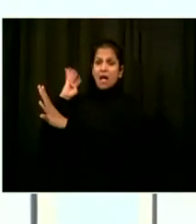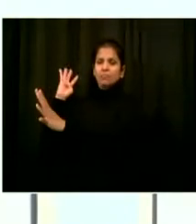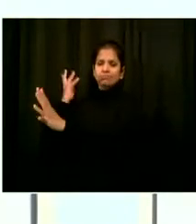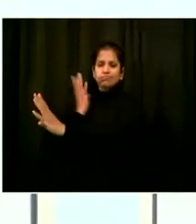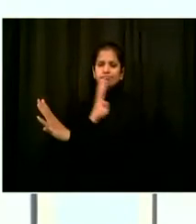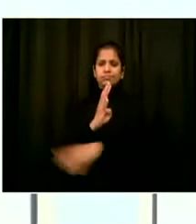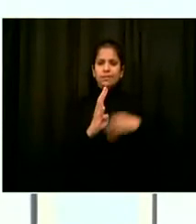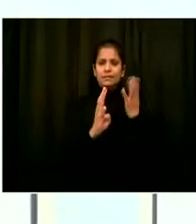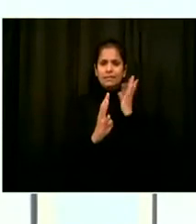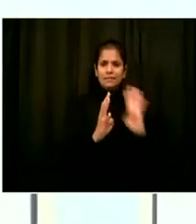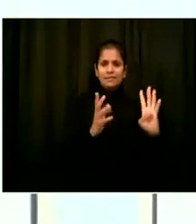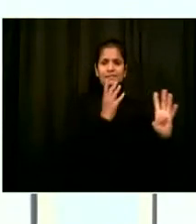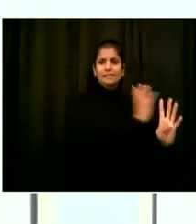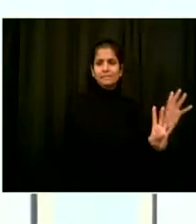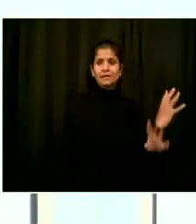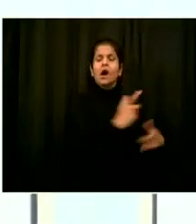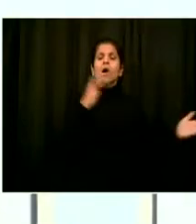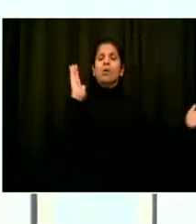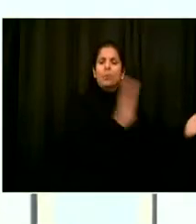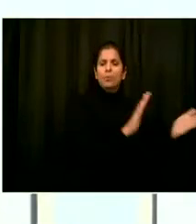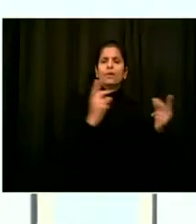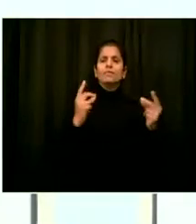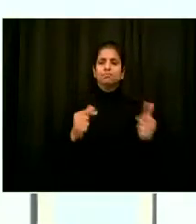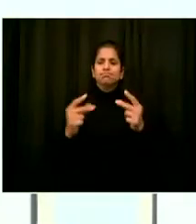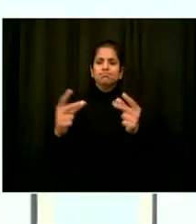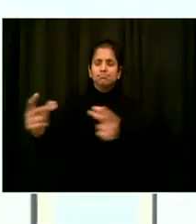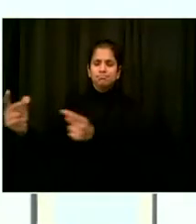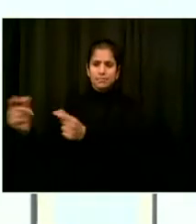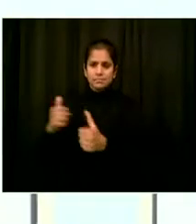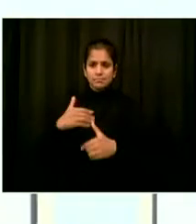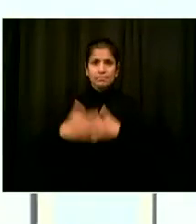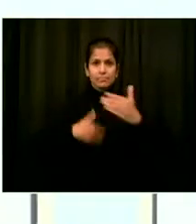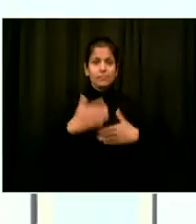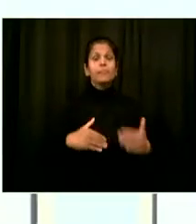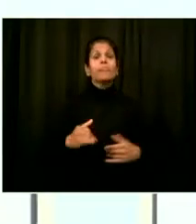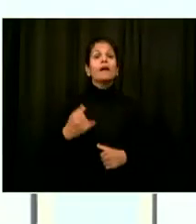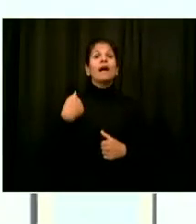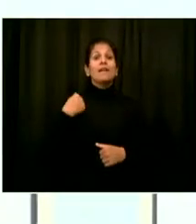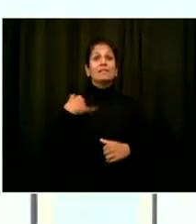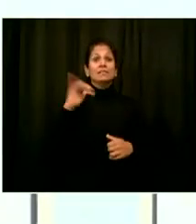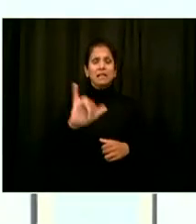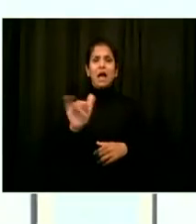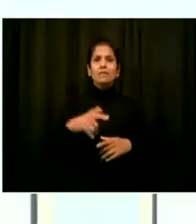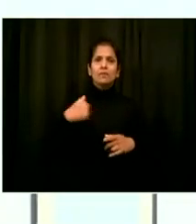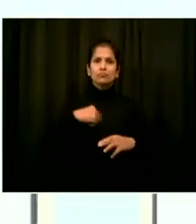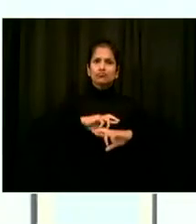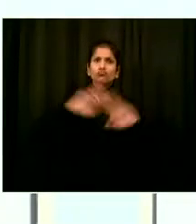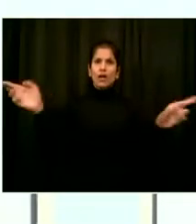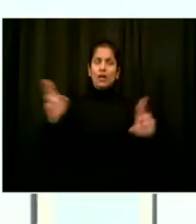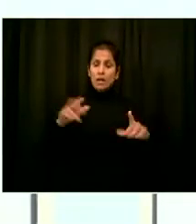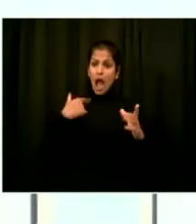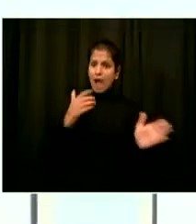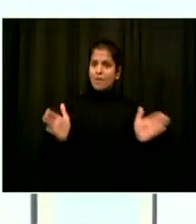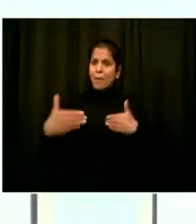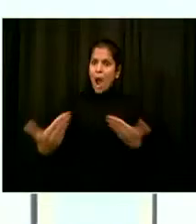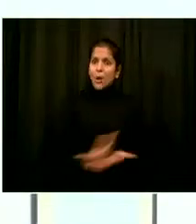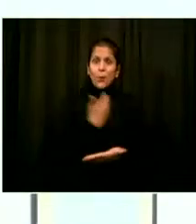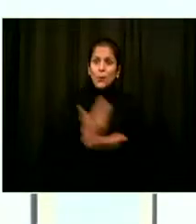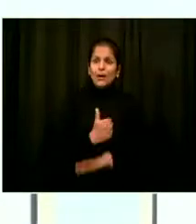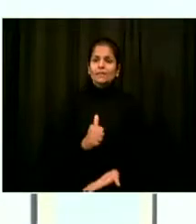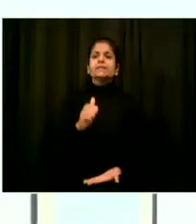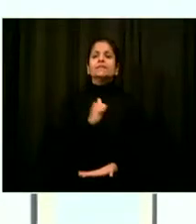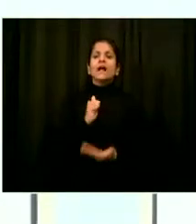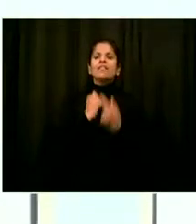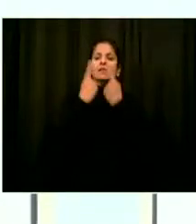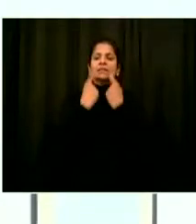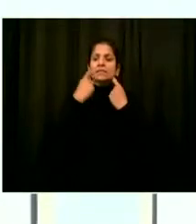we're Distributing self-collection kits uh to people who uh are are waiting in those longer lines so that they can actually